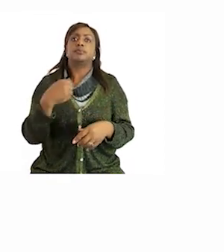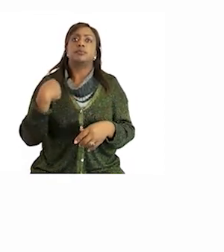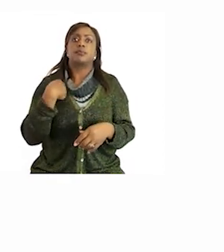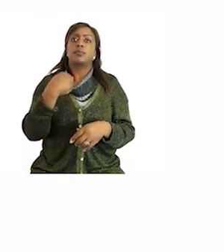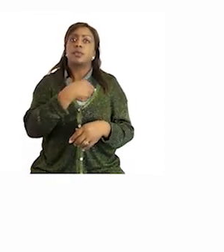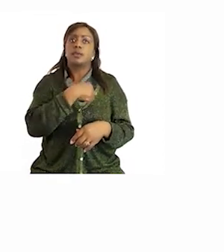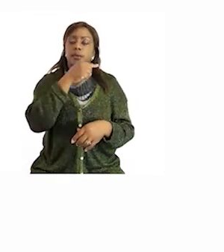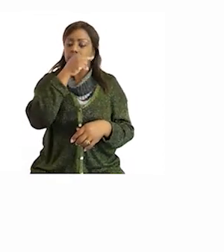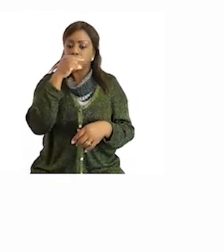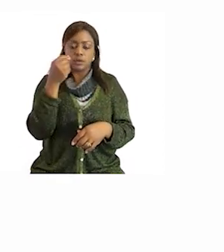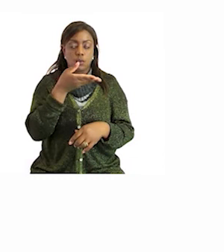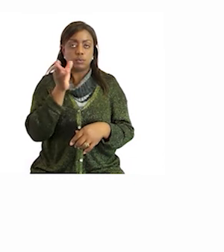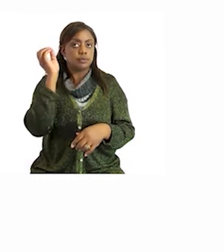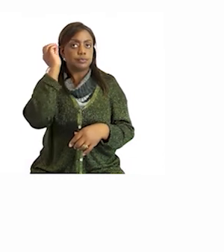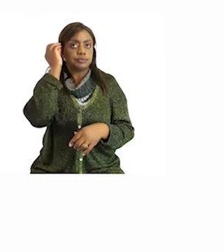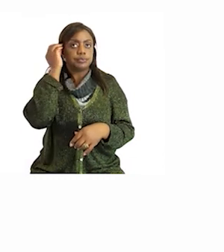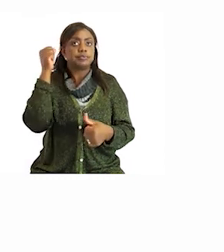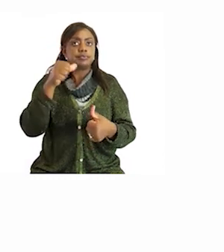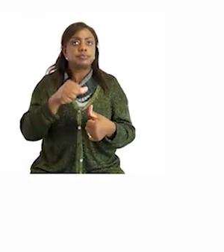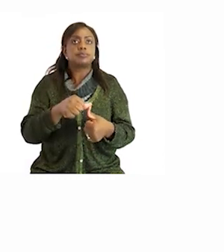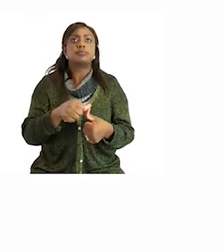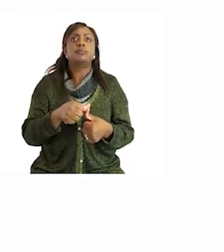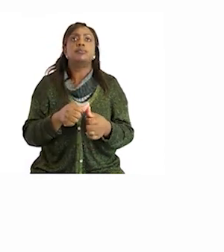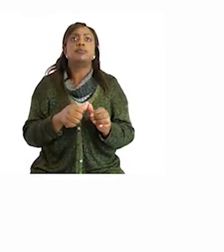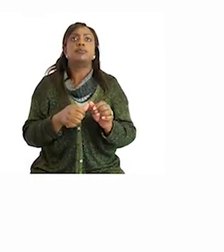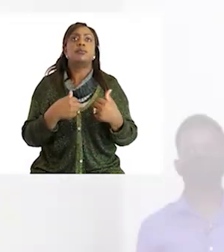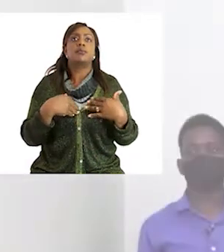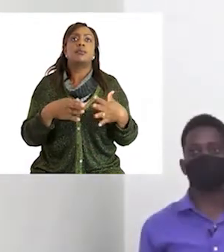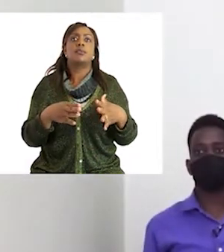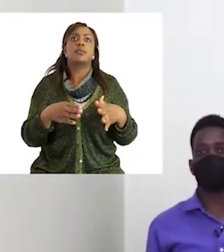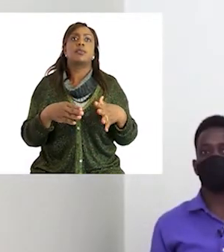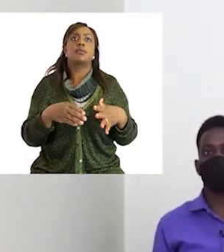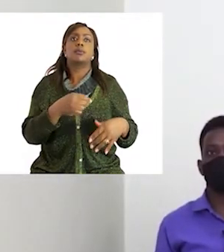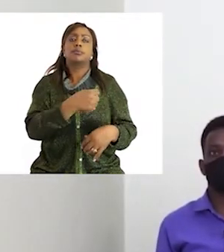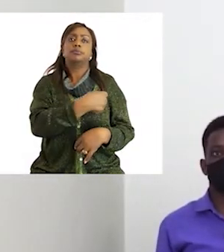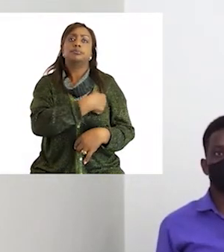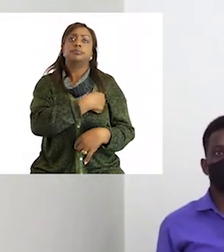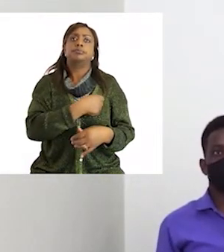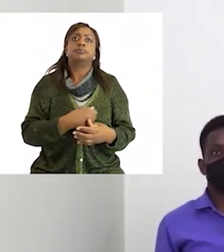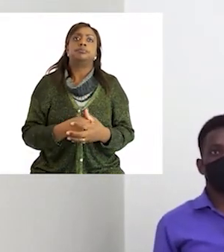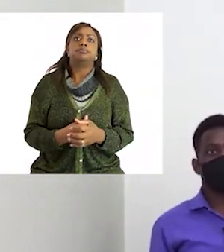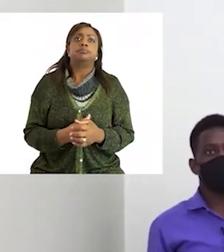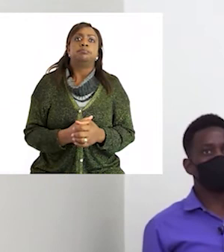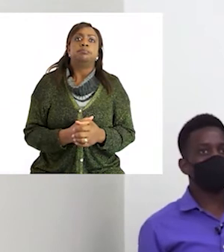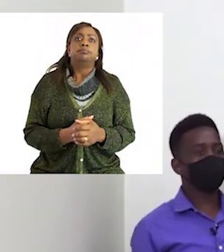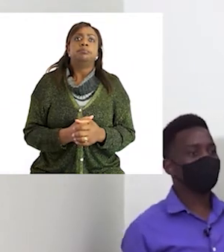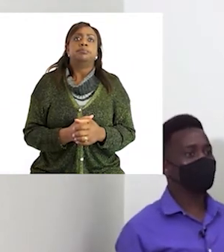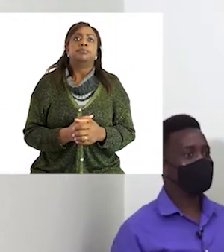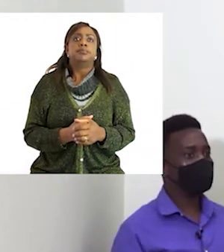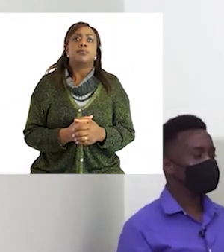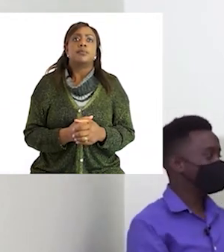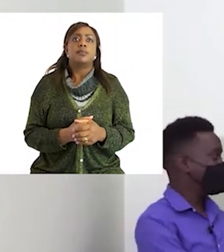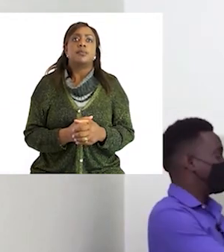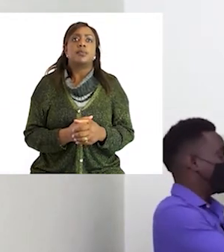reproductive system. Let us turn to the chalkboard so we can discuss this in detail. Now on the chalkboard with